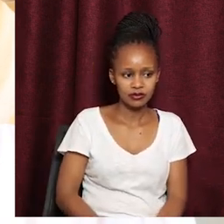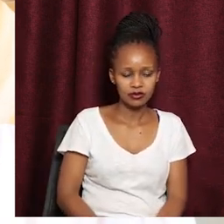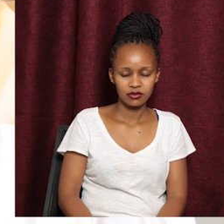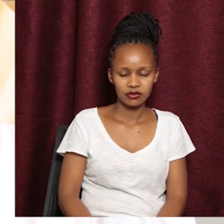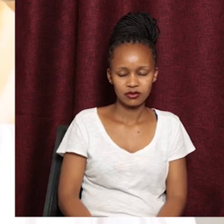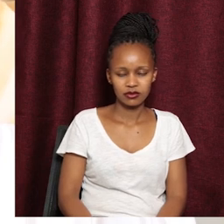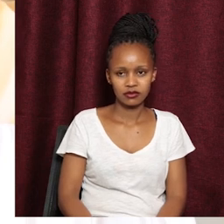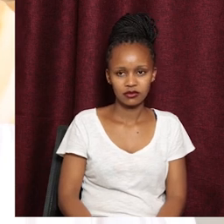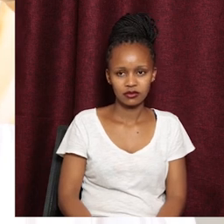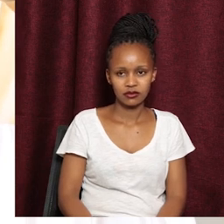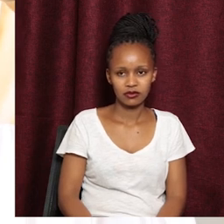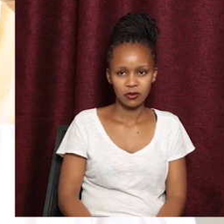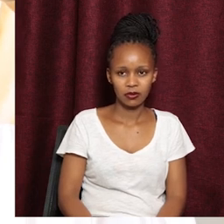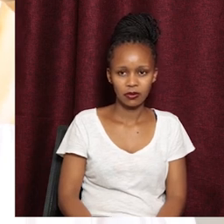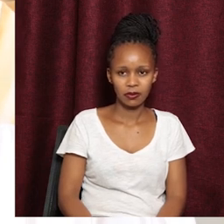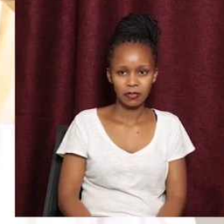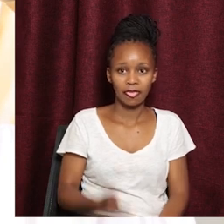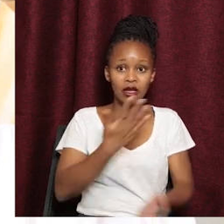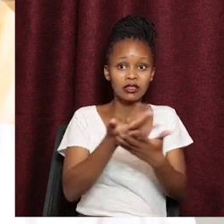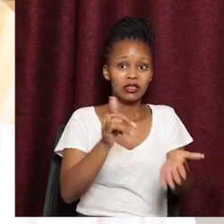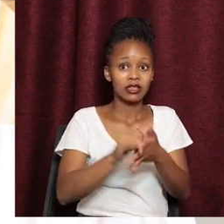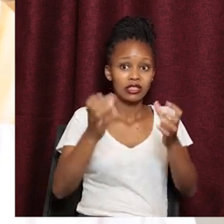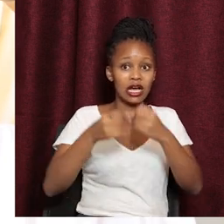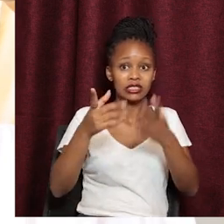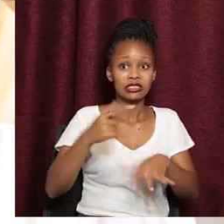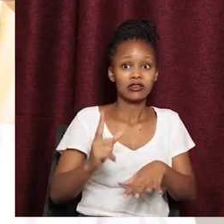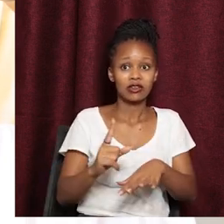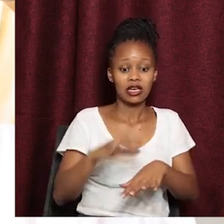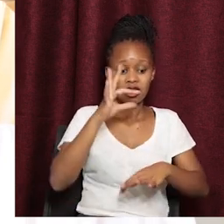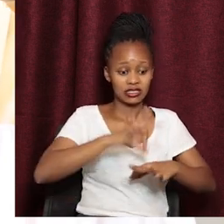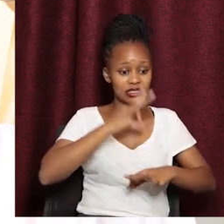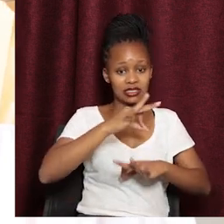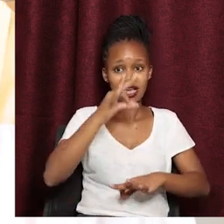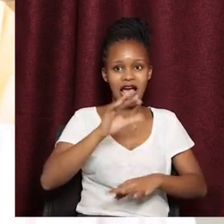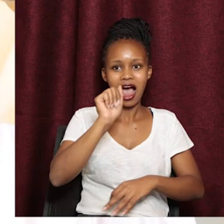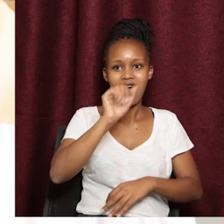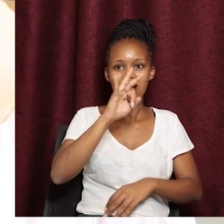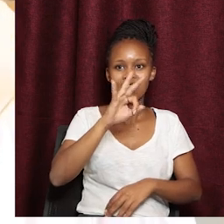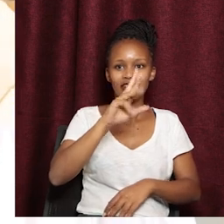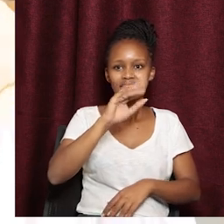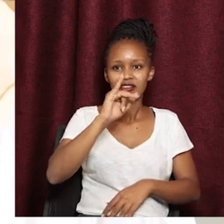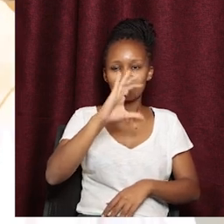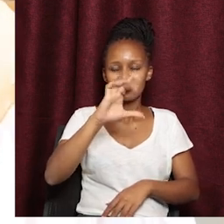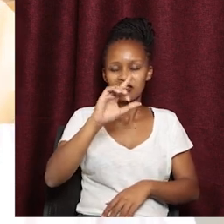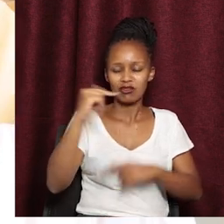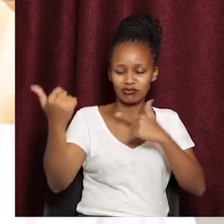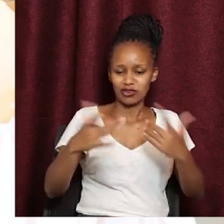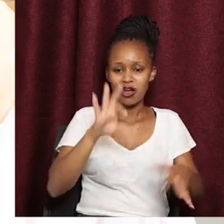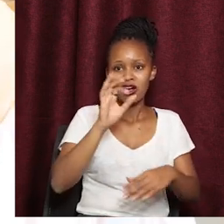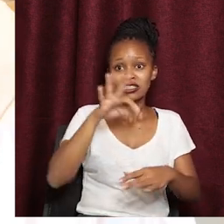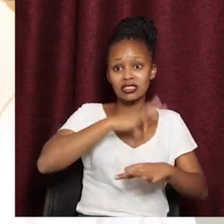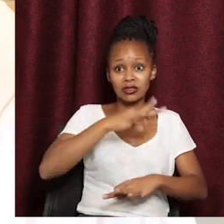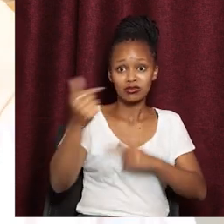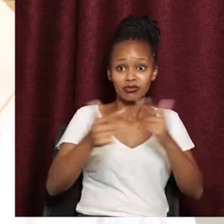Among the things that gives us spiritual affliction or spiritual conflict, among the things